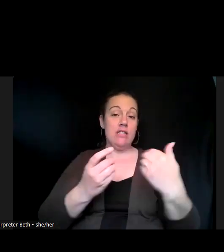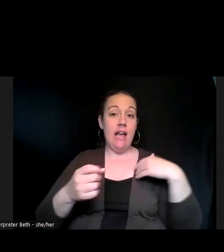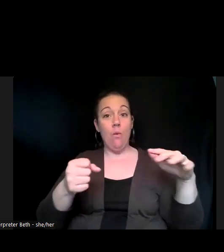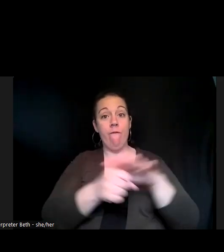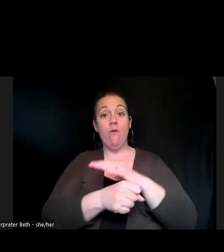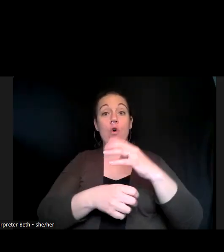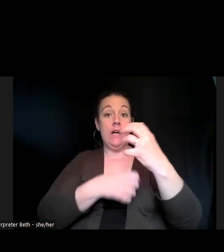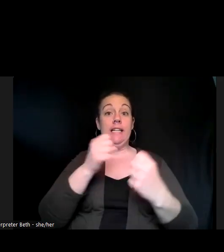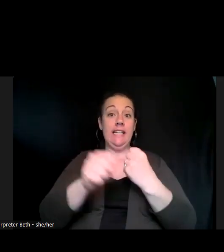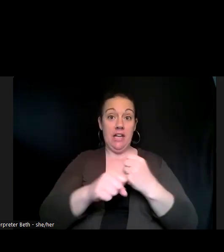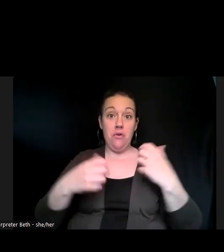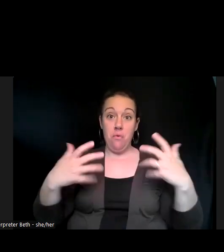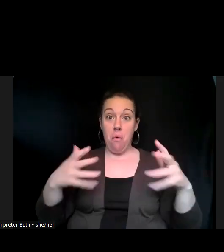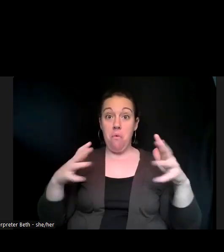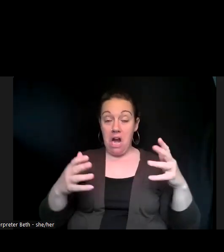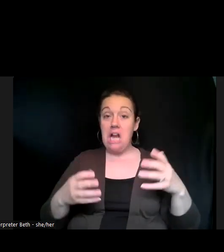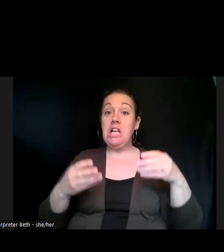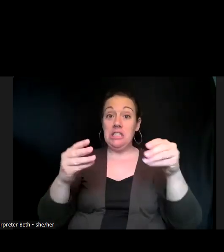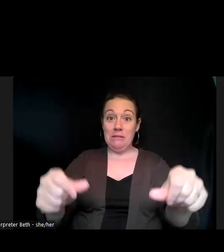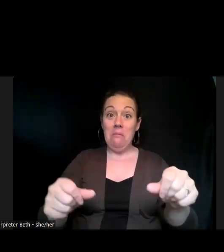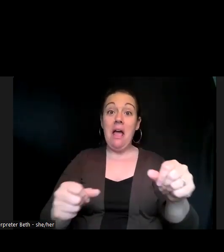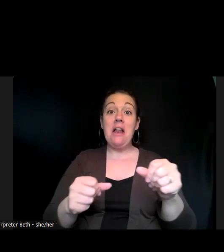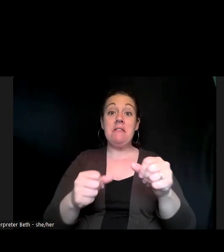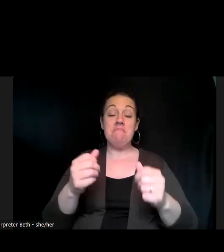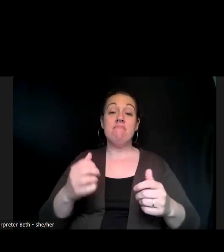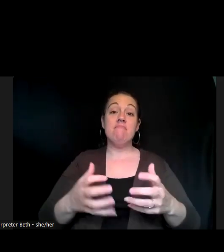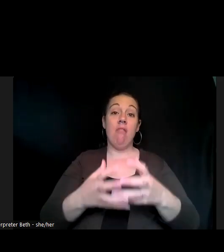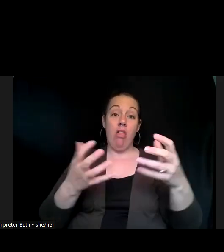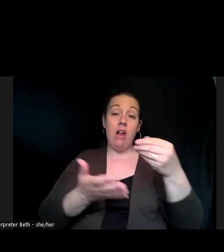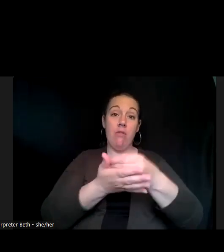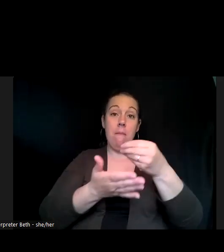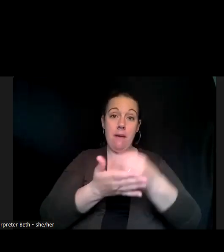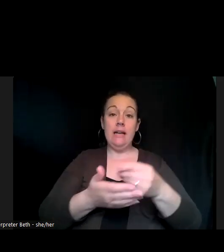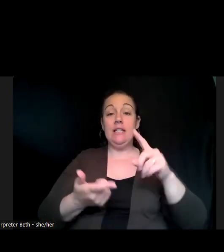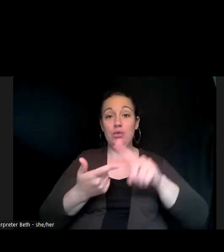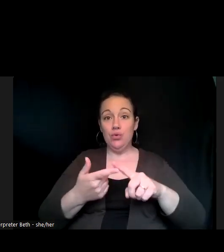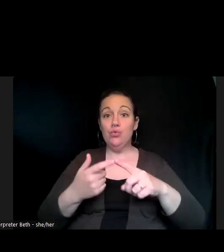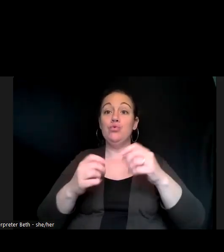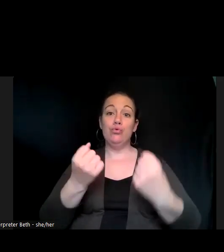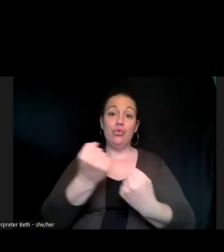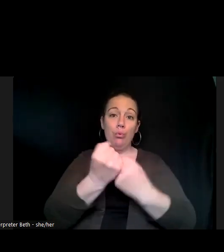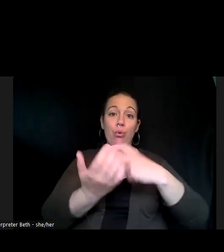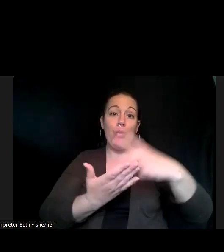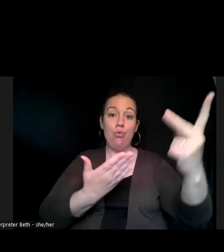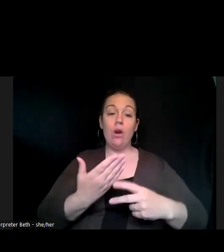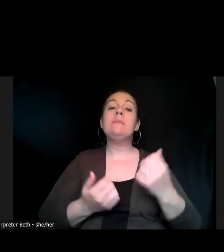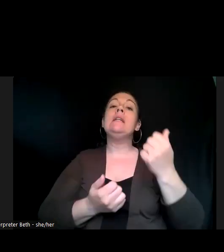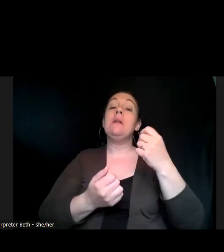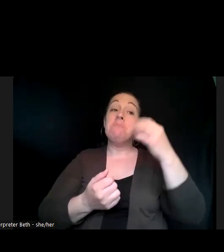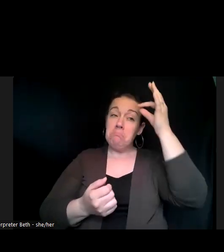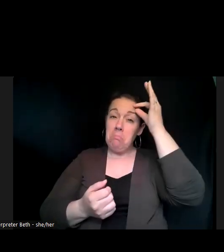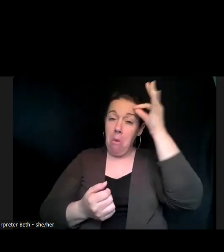feel really strongly that many of the things that you heard in the last speech are happening, that nearly every district is implementing tutoring programs,